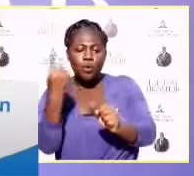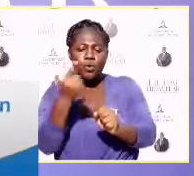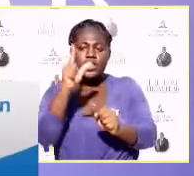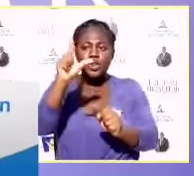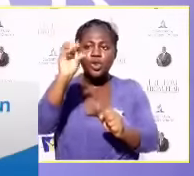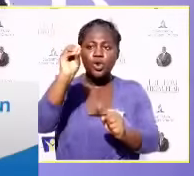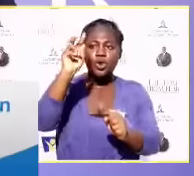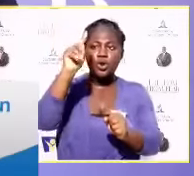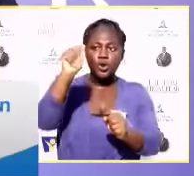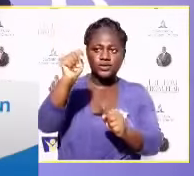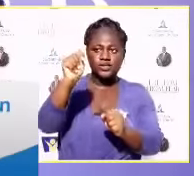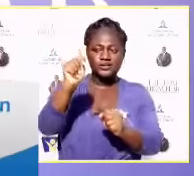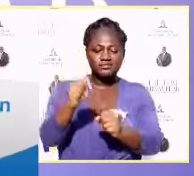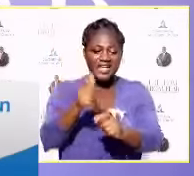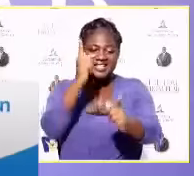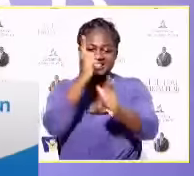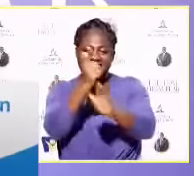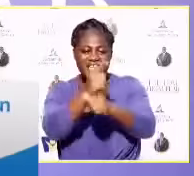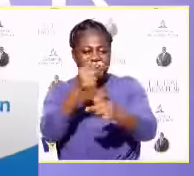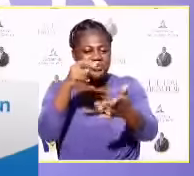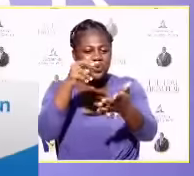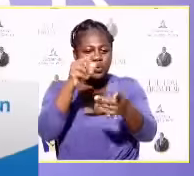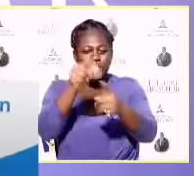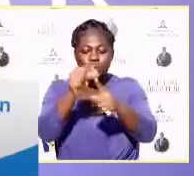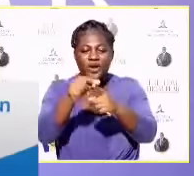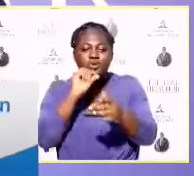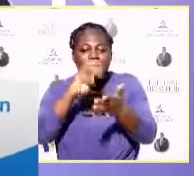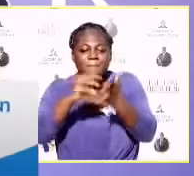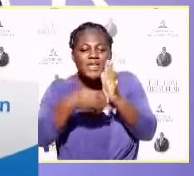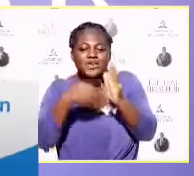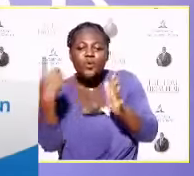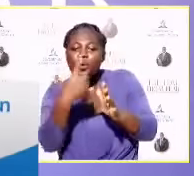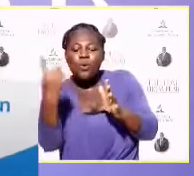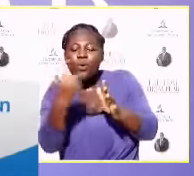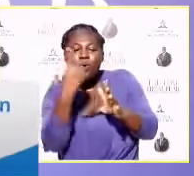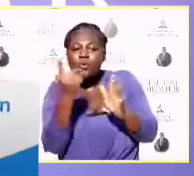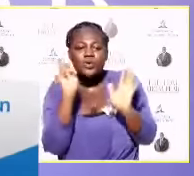the word just there does not mean only Lot.